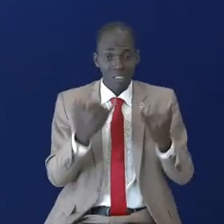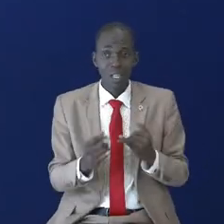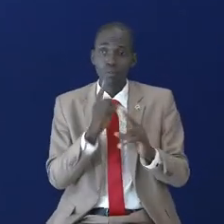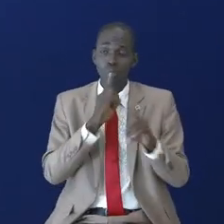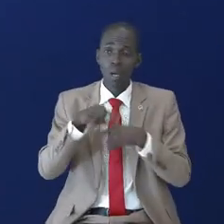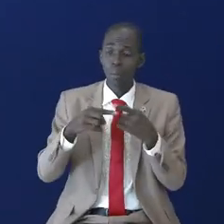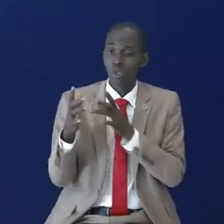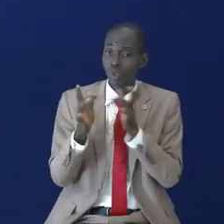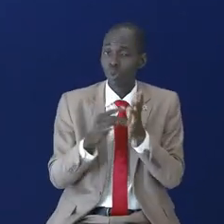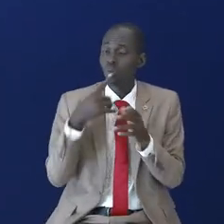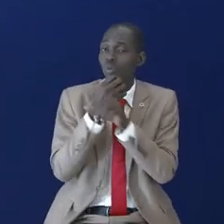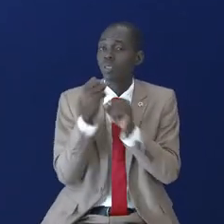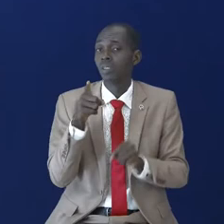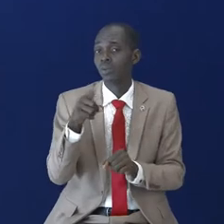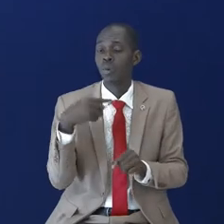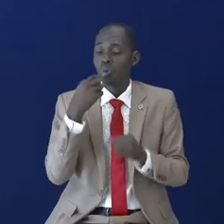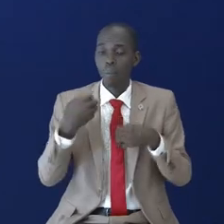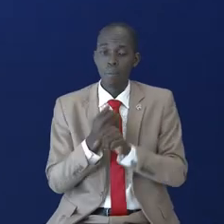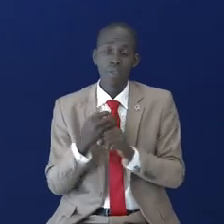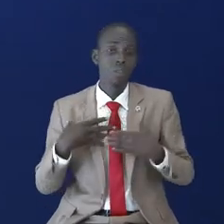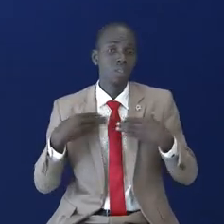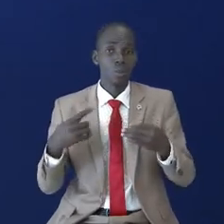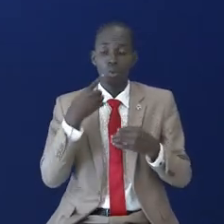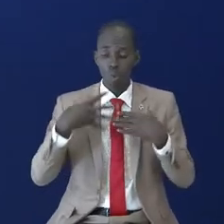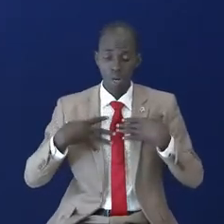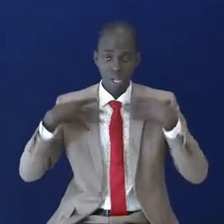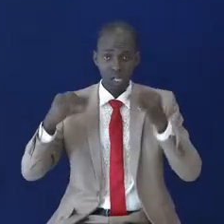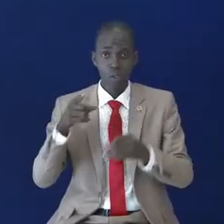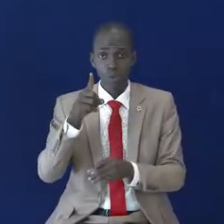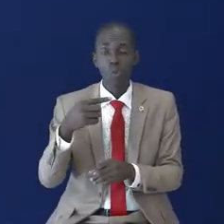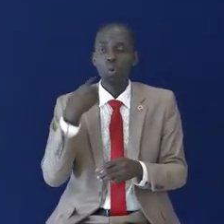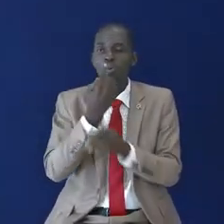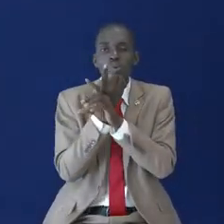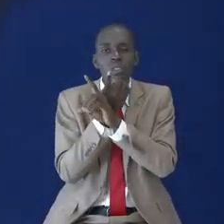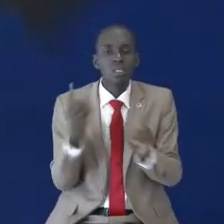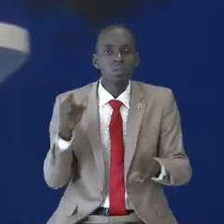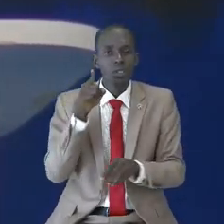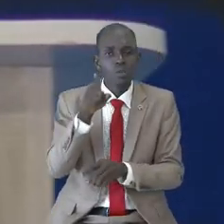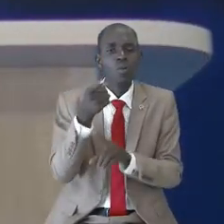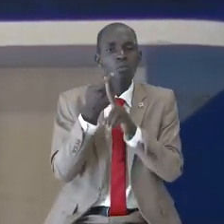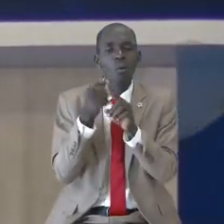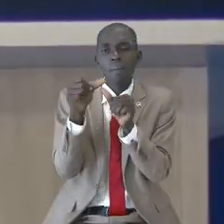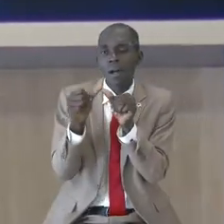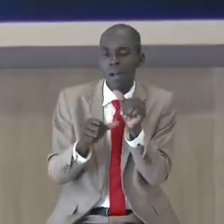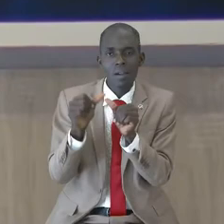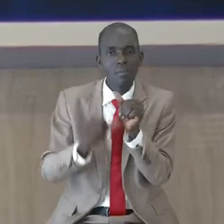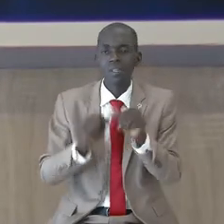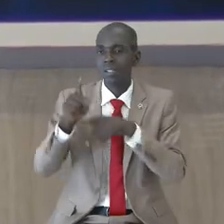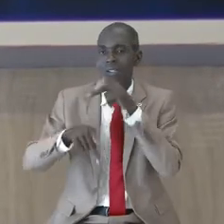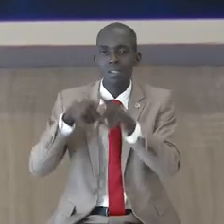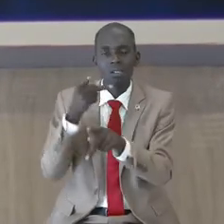you, who has made you whole, who has healed you, who has delivered you from every kind,